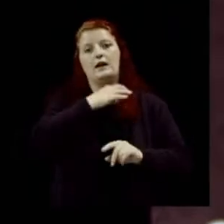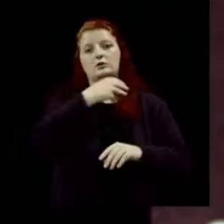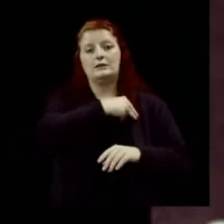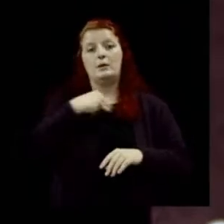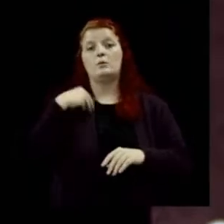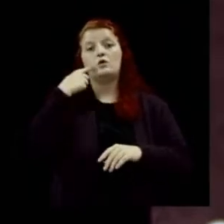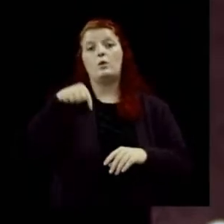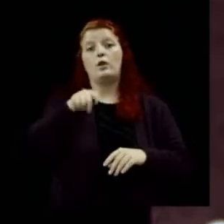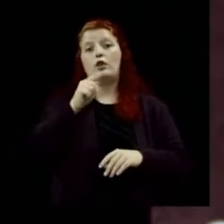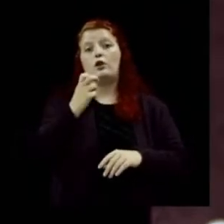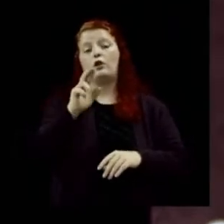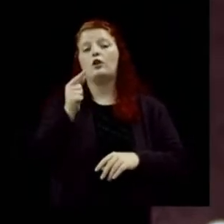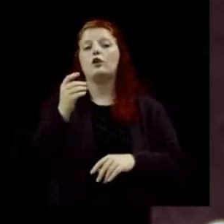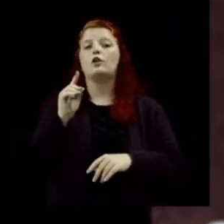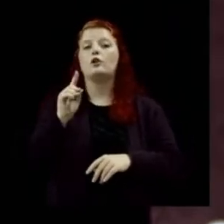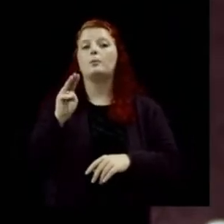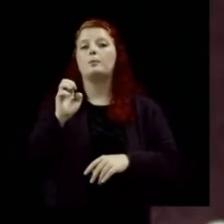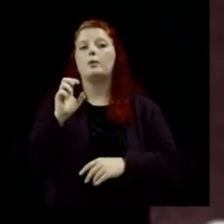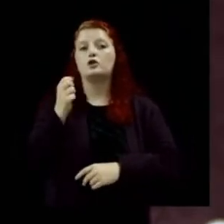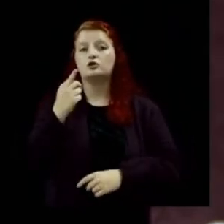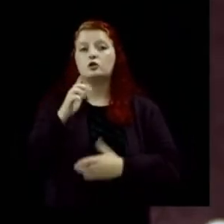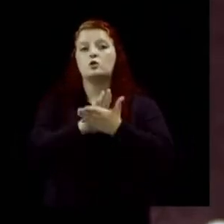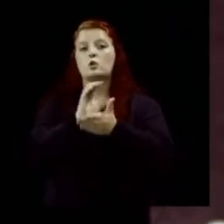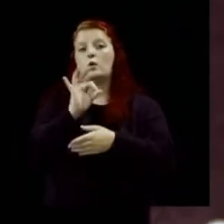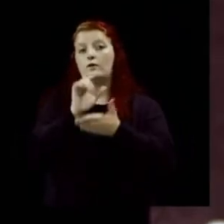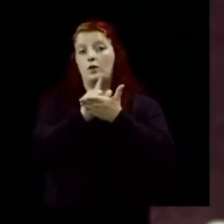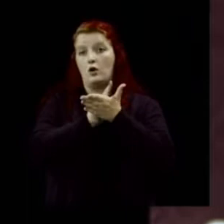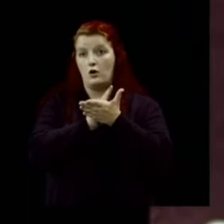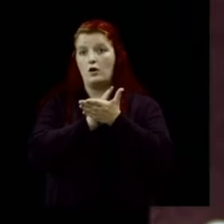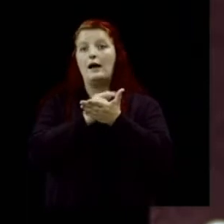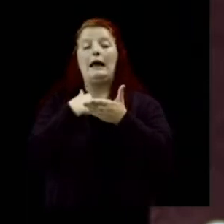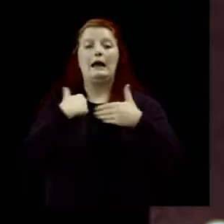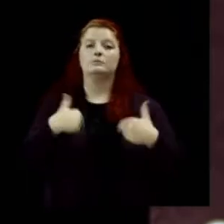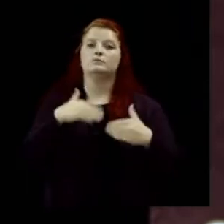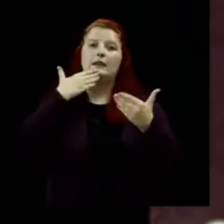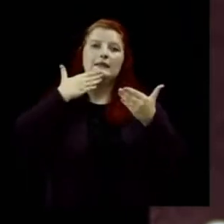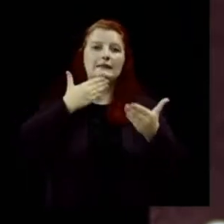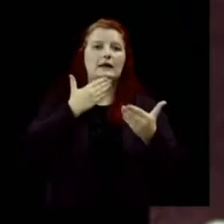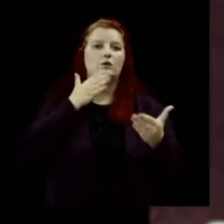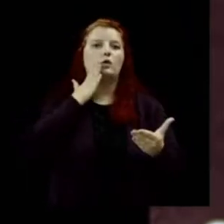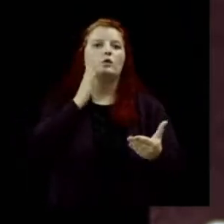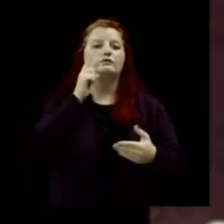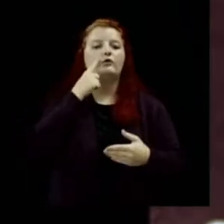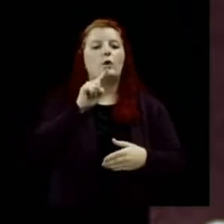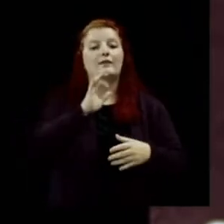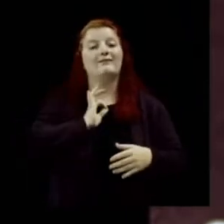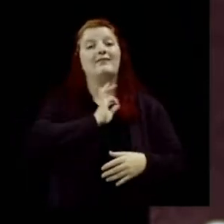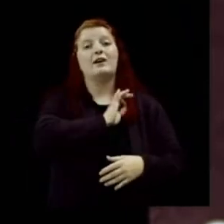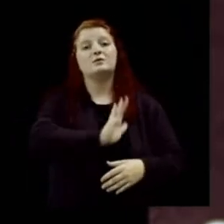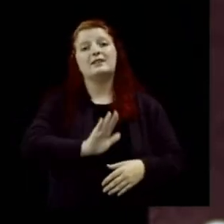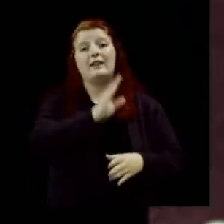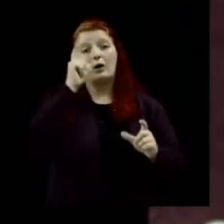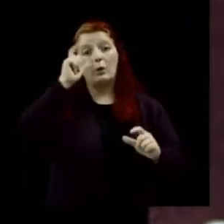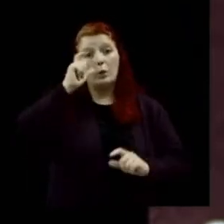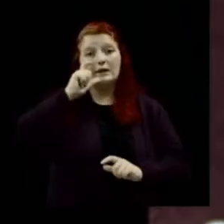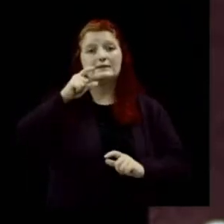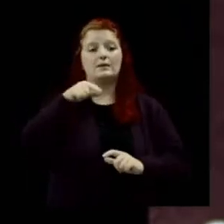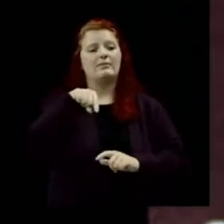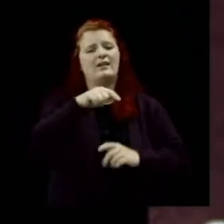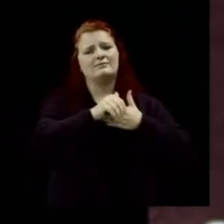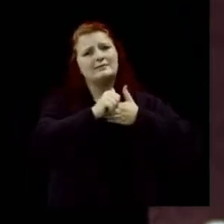Marshall School of Law. I am thankful for the wisdom of our faculty who guided these